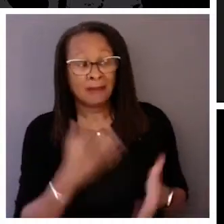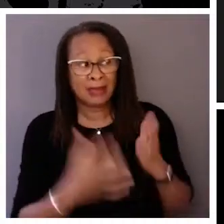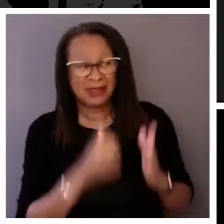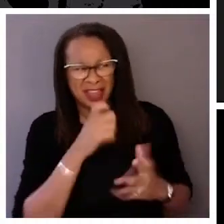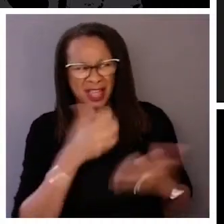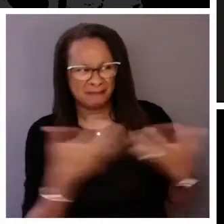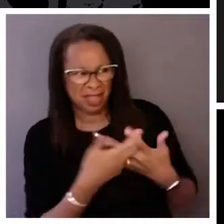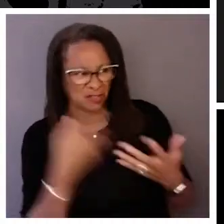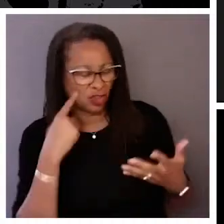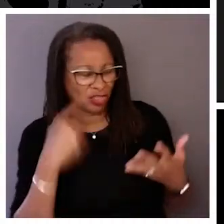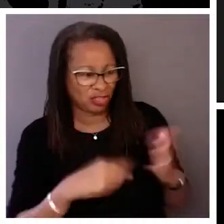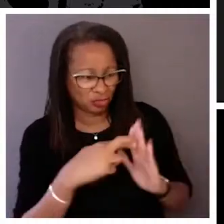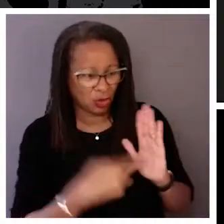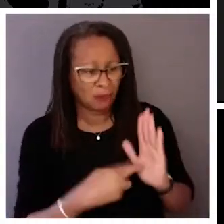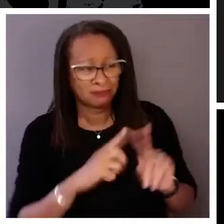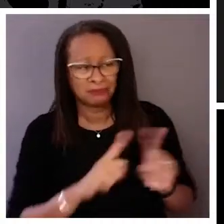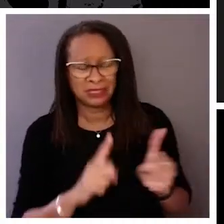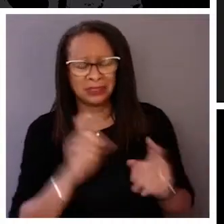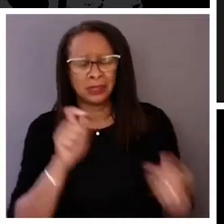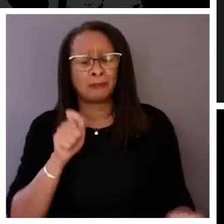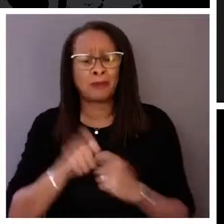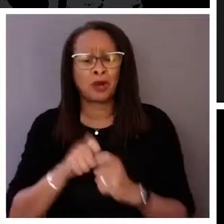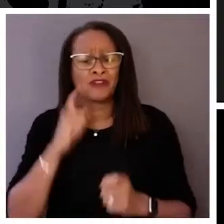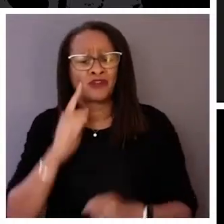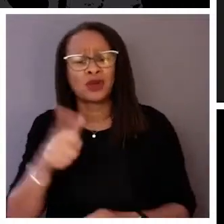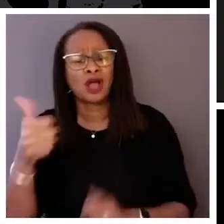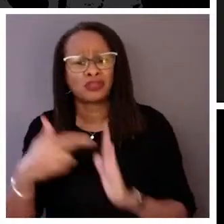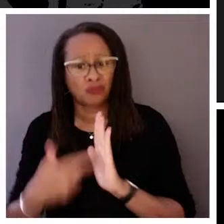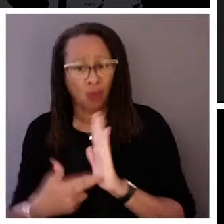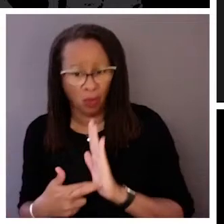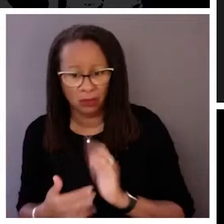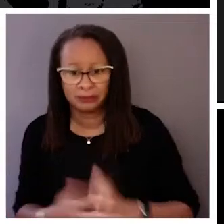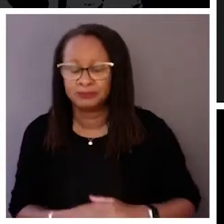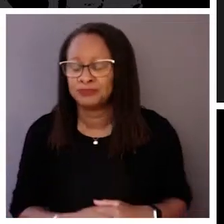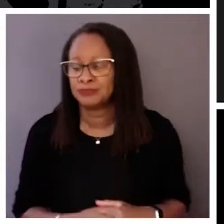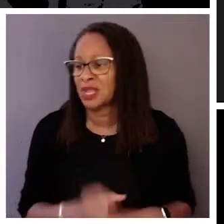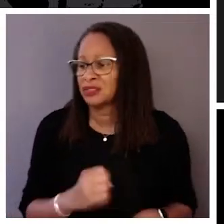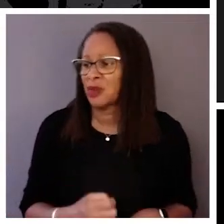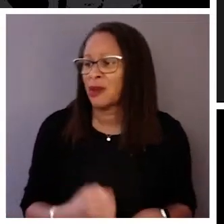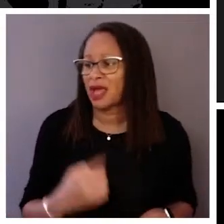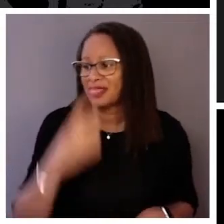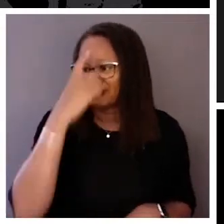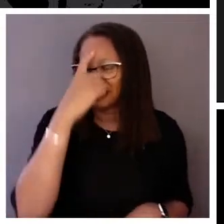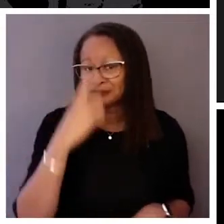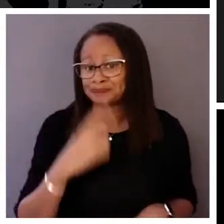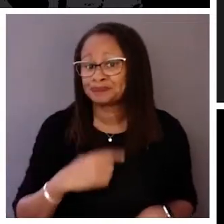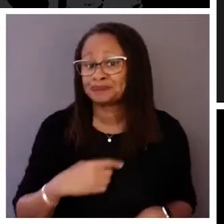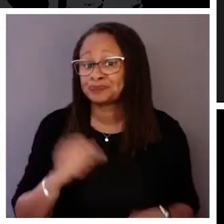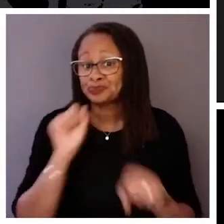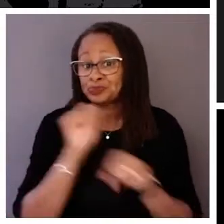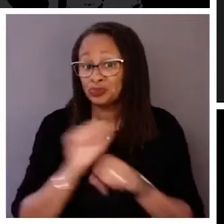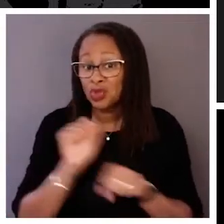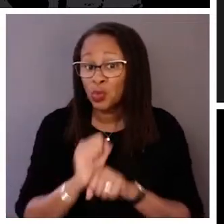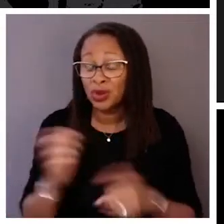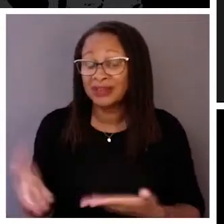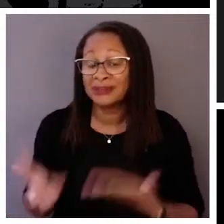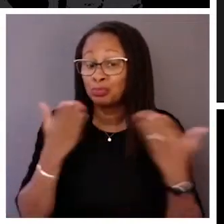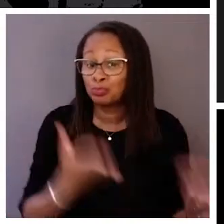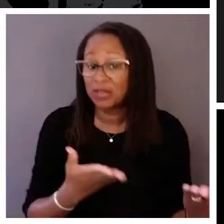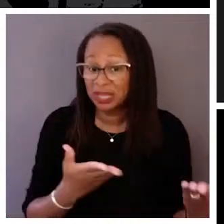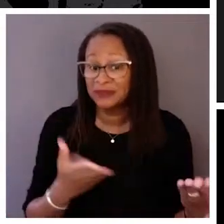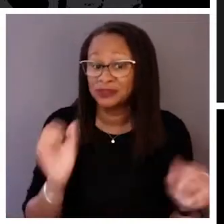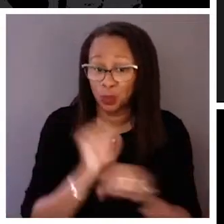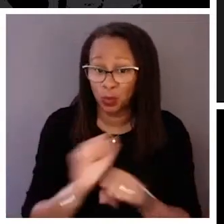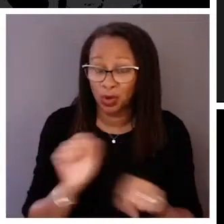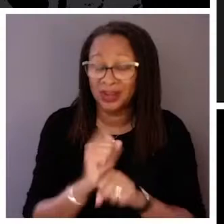okay, you may not be right for this, but oh my goodness, you're right for this other role. And so I think like work begets work. And I